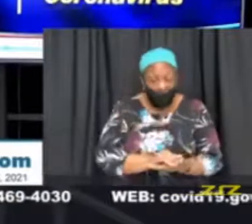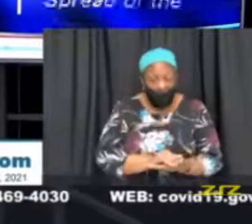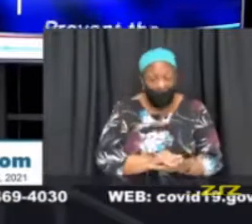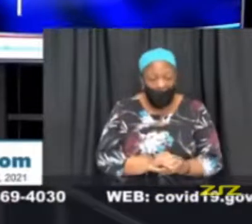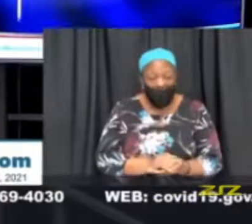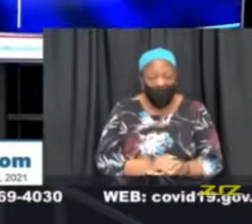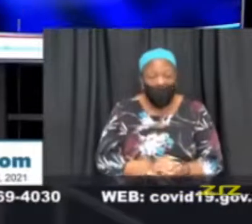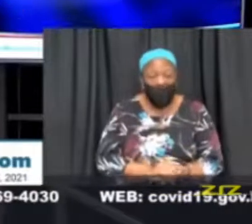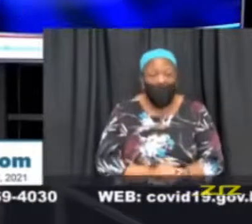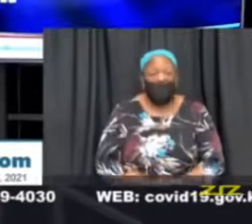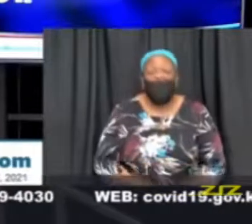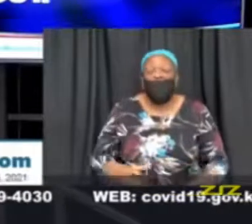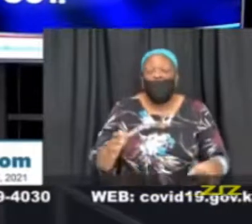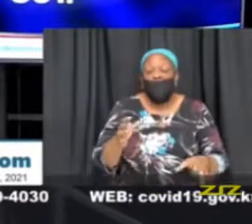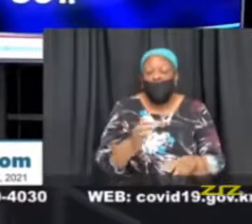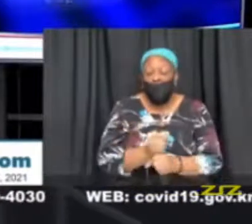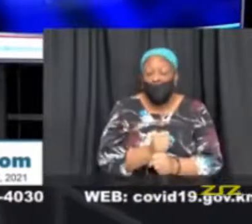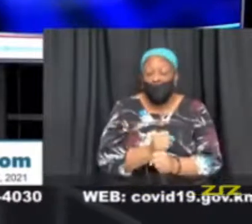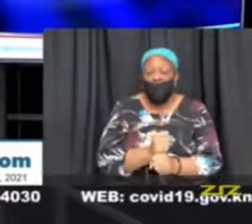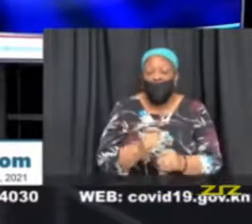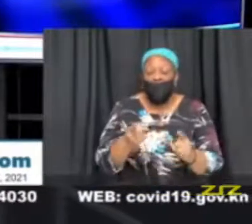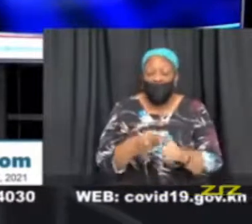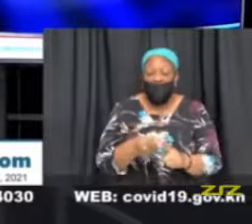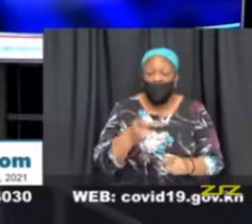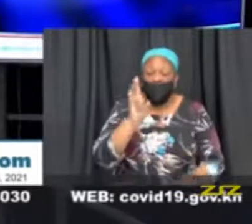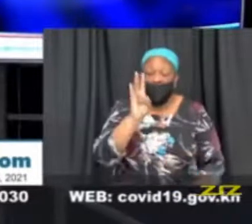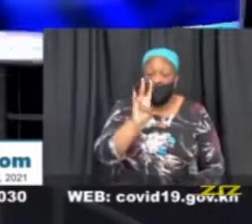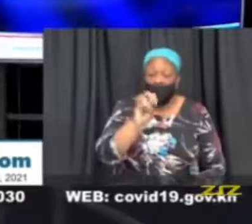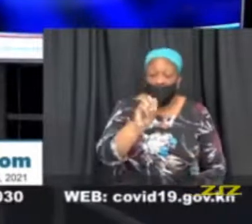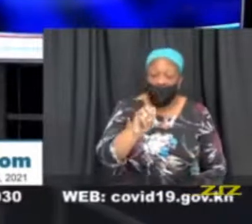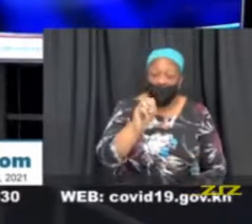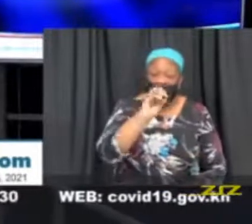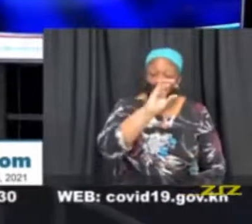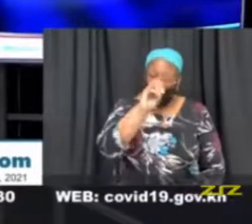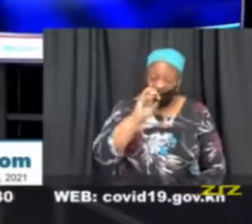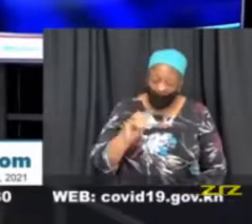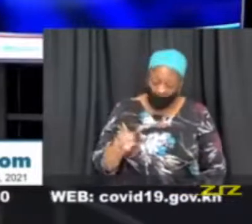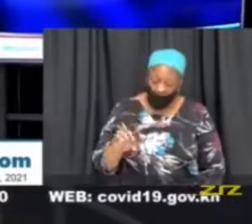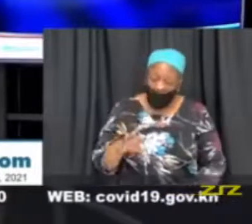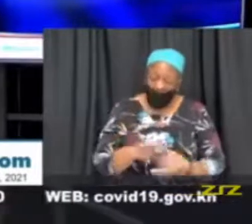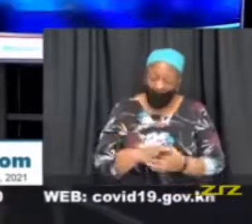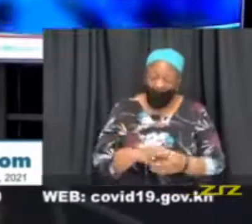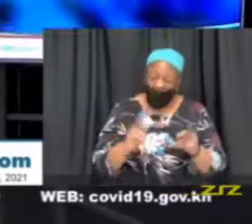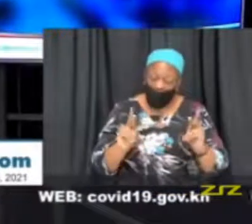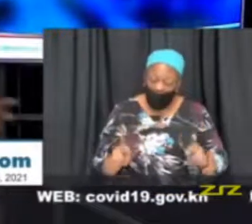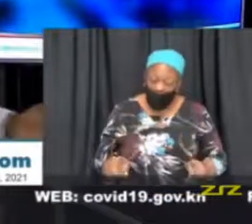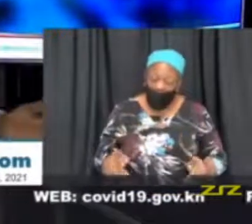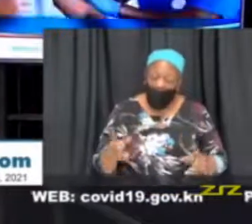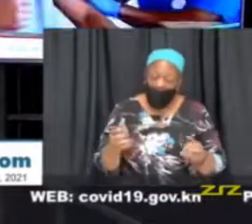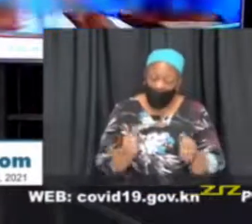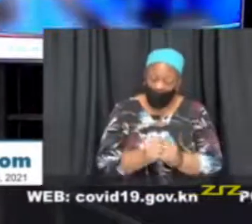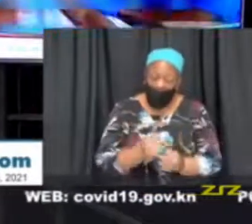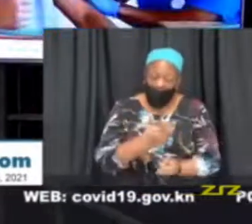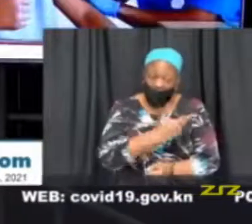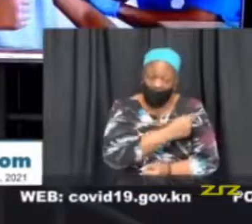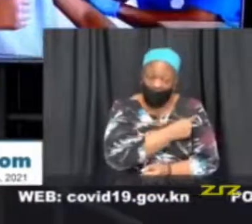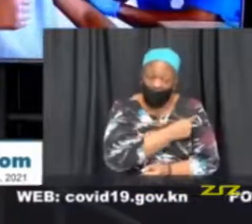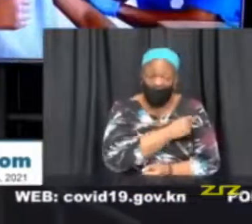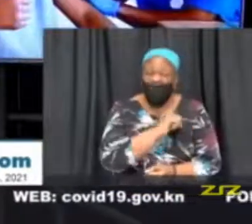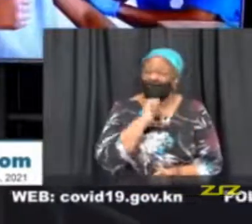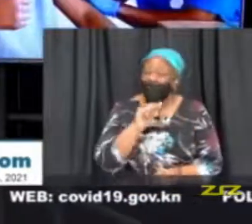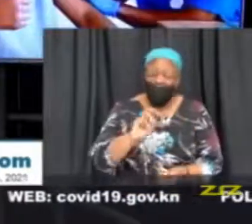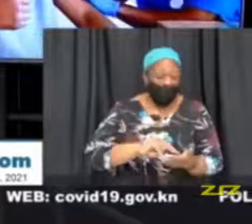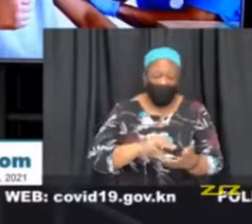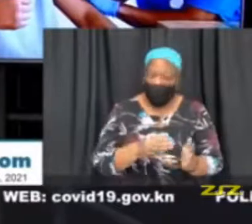switch. You don't reach to herd immunity and stop social distancing, stop wearing your mask, drop all of your